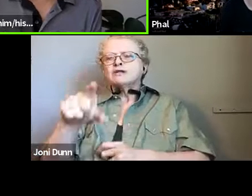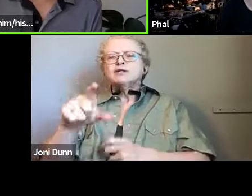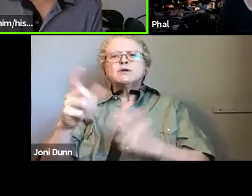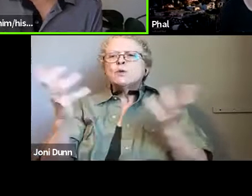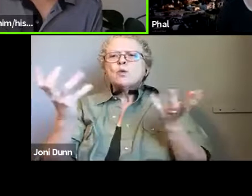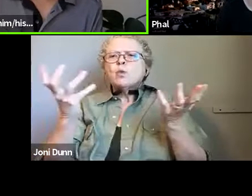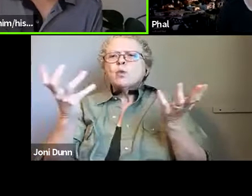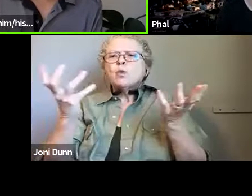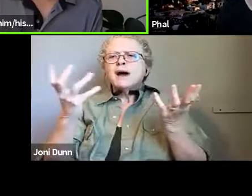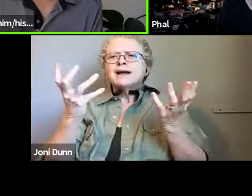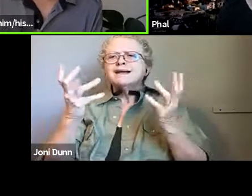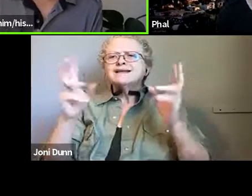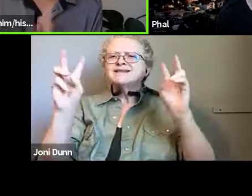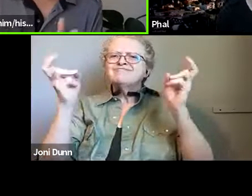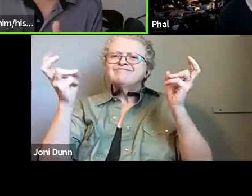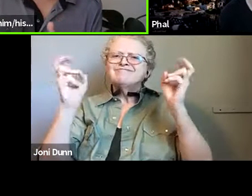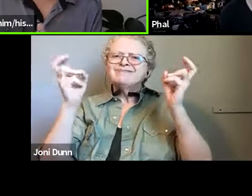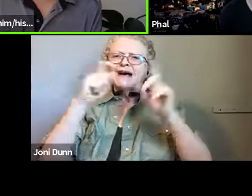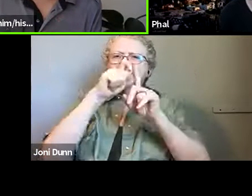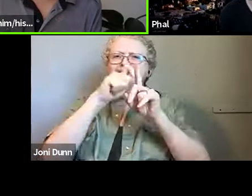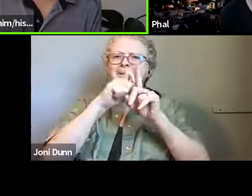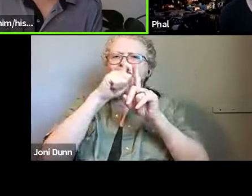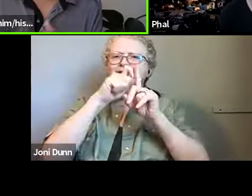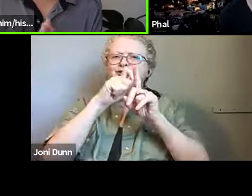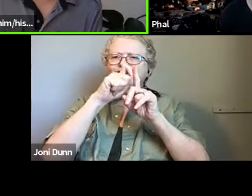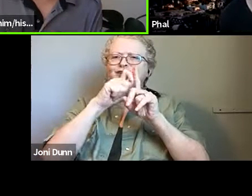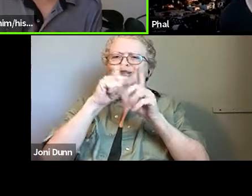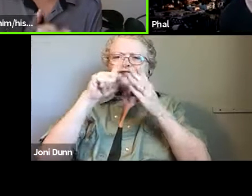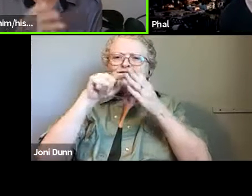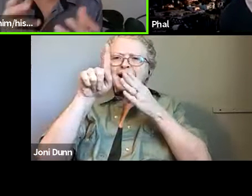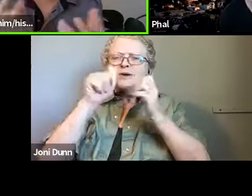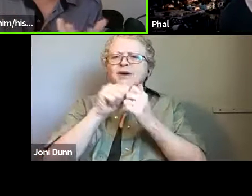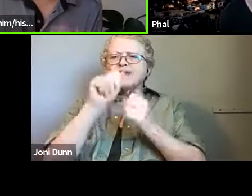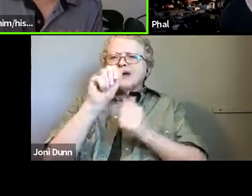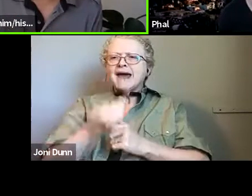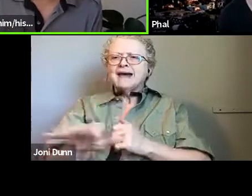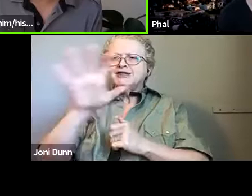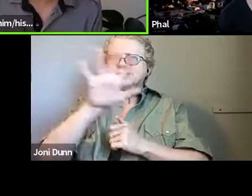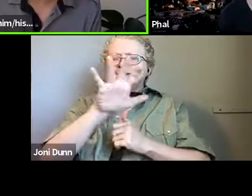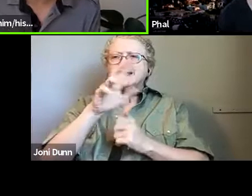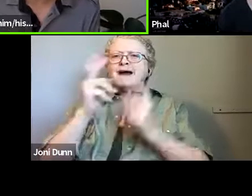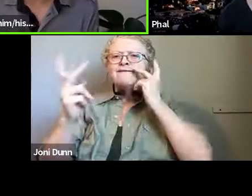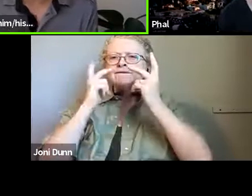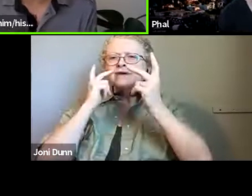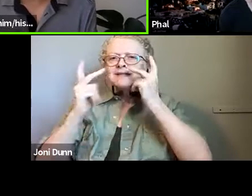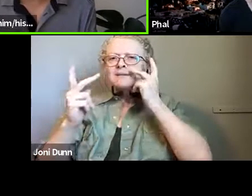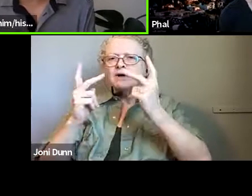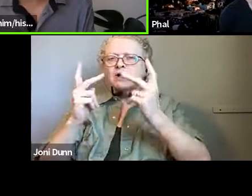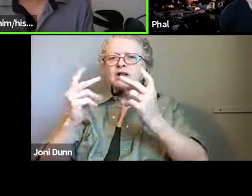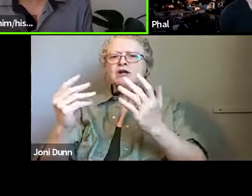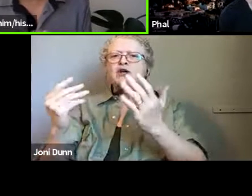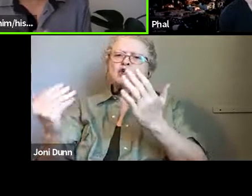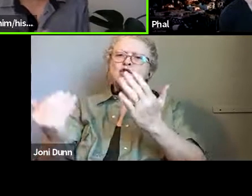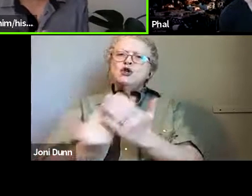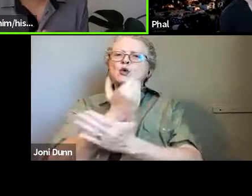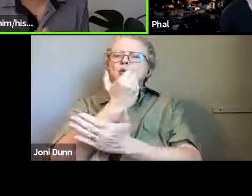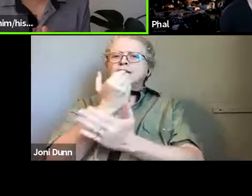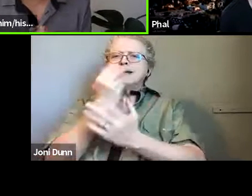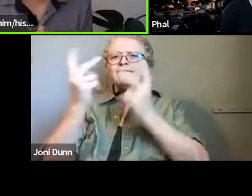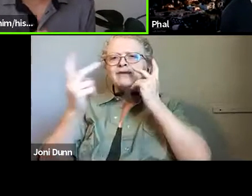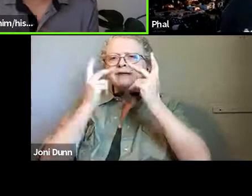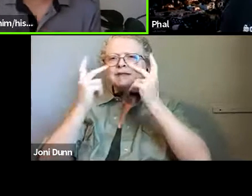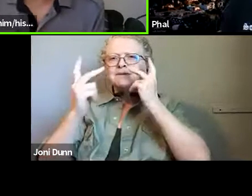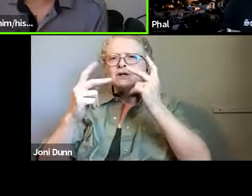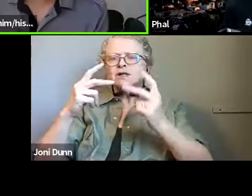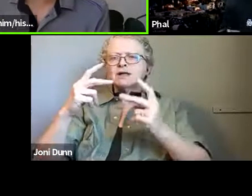now in Asian American communities, given COVID-19, the new pandemic, newly visible pandemic of racism, and also as we